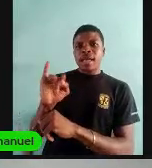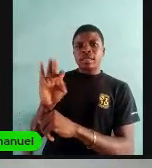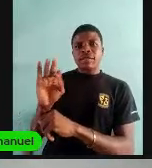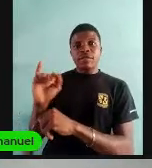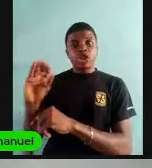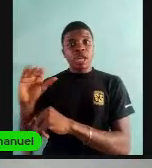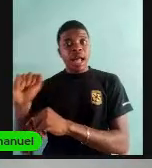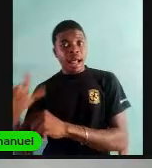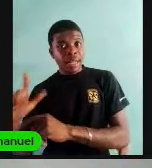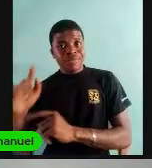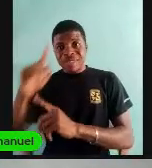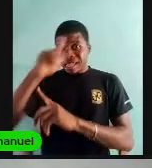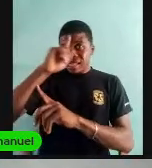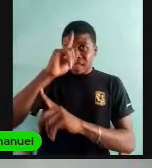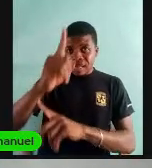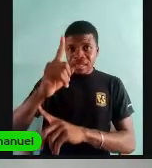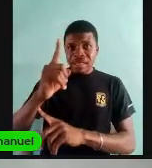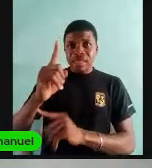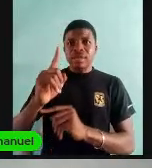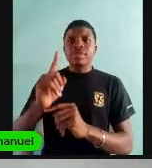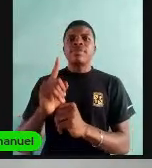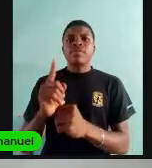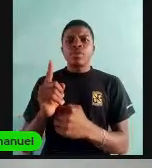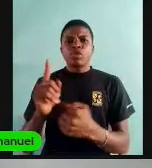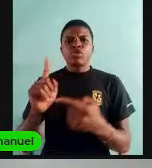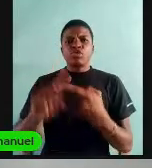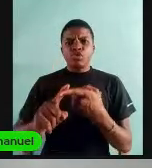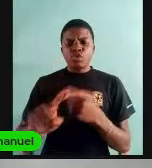intelligence aspect. And